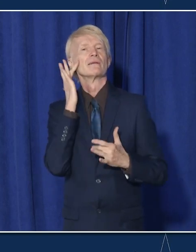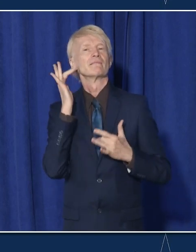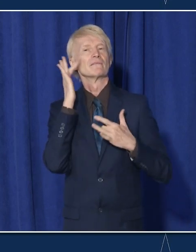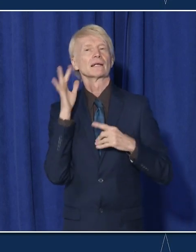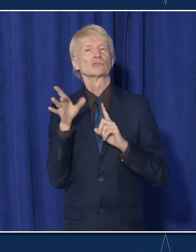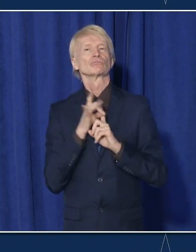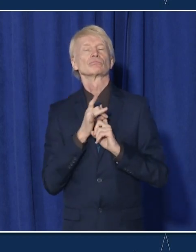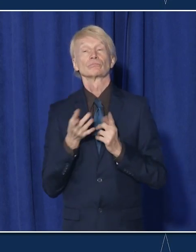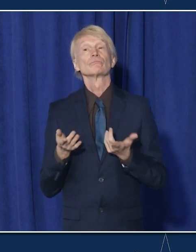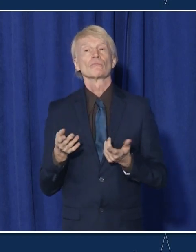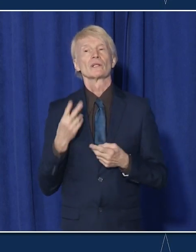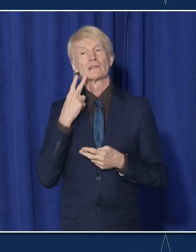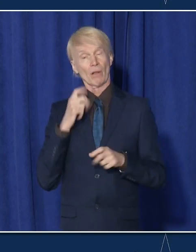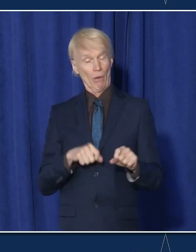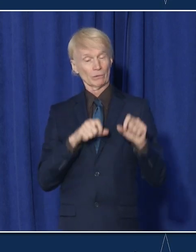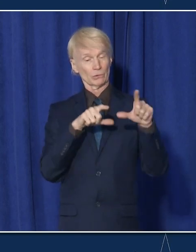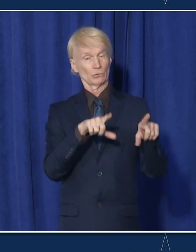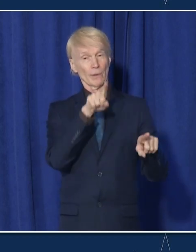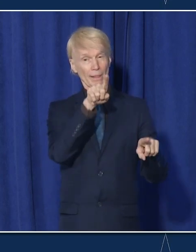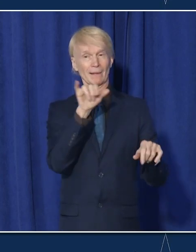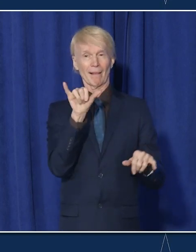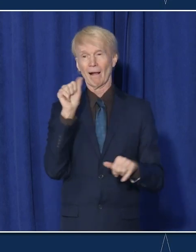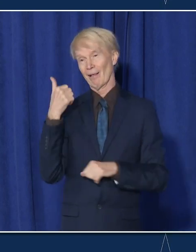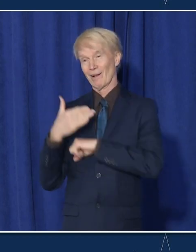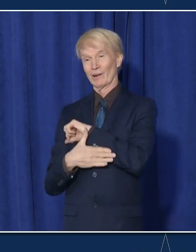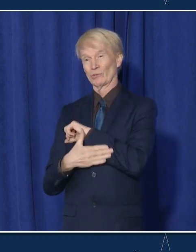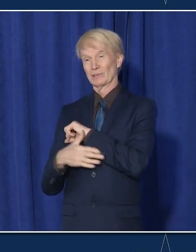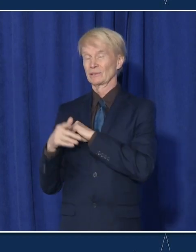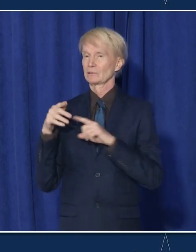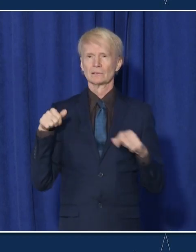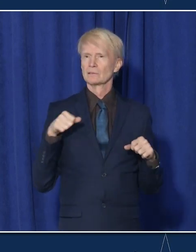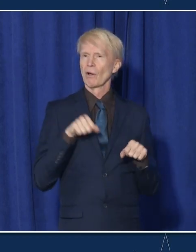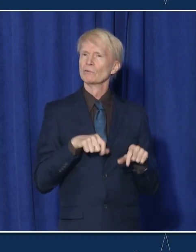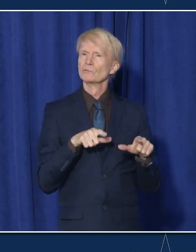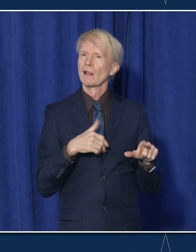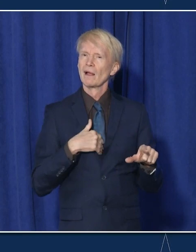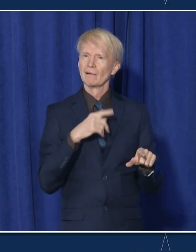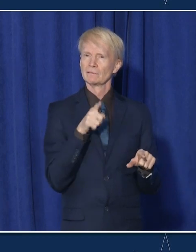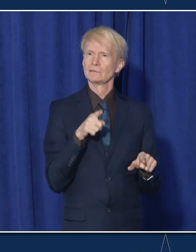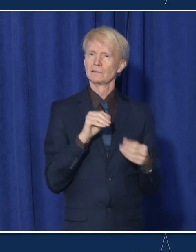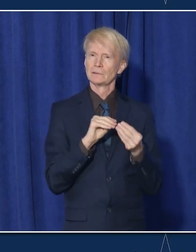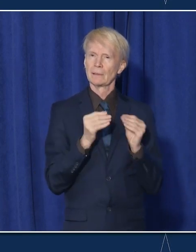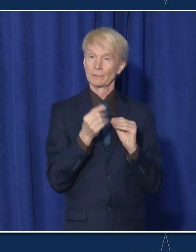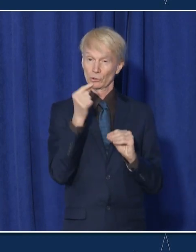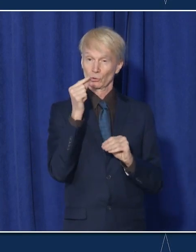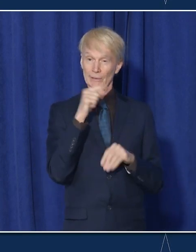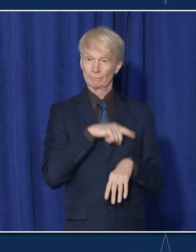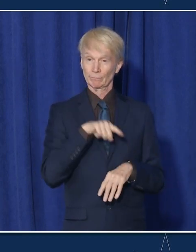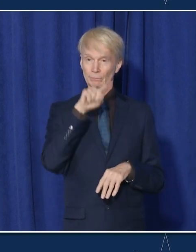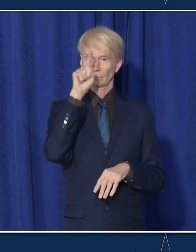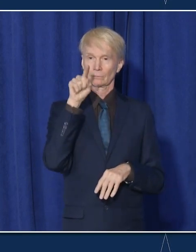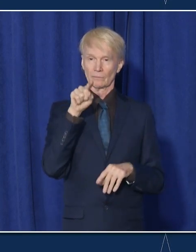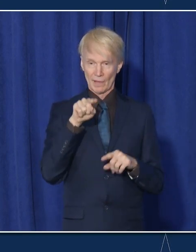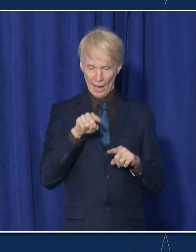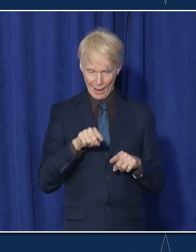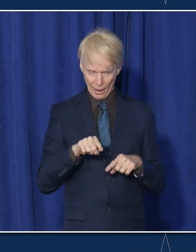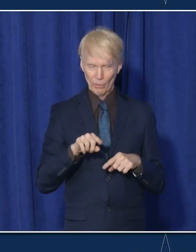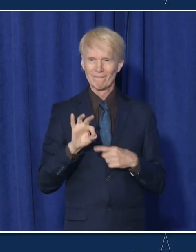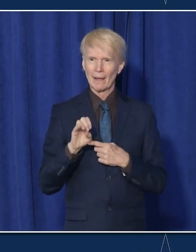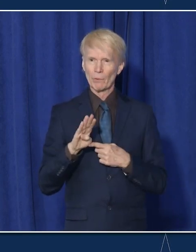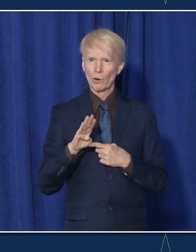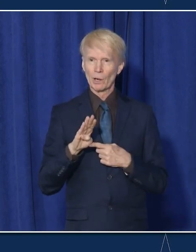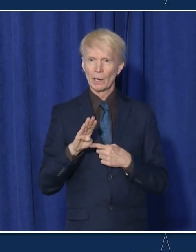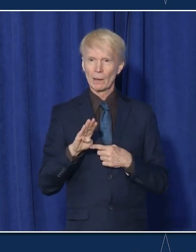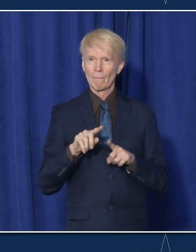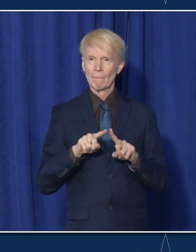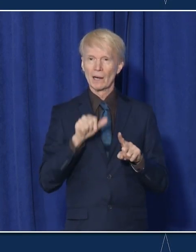saw in Australia, similar to many other countries, is that in Australia, those case rates in green came back down in February,